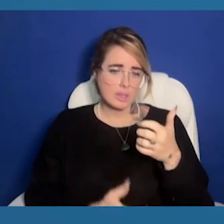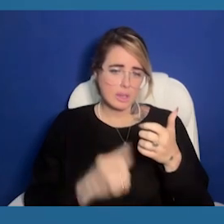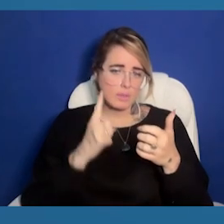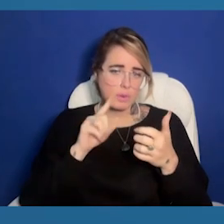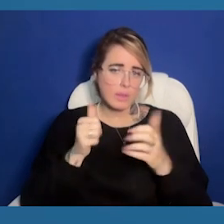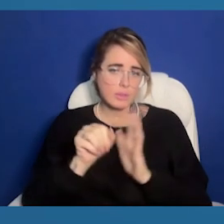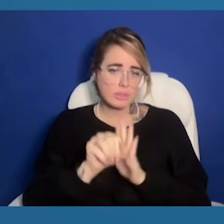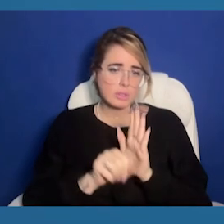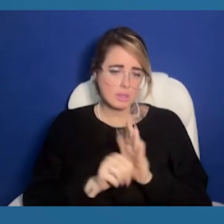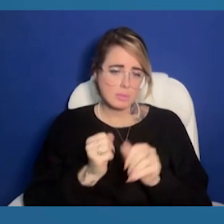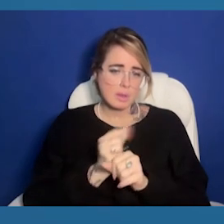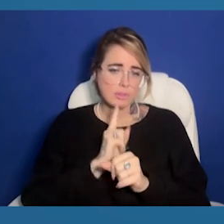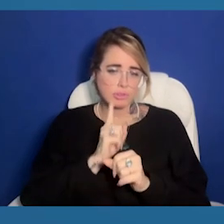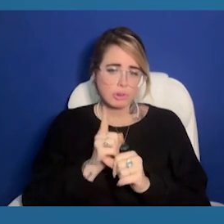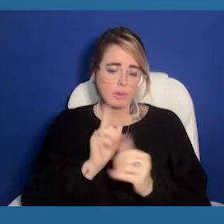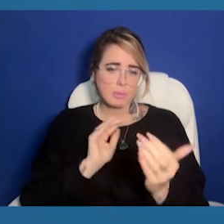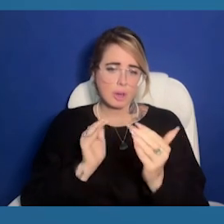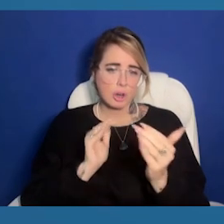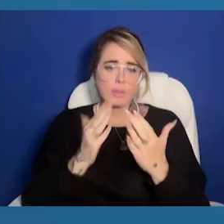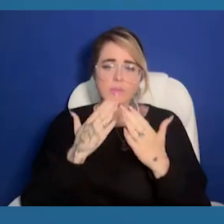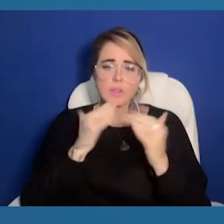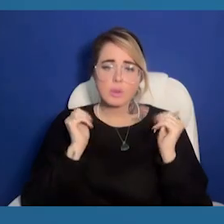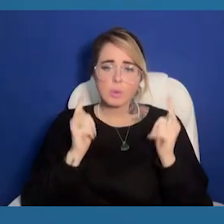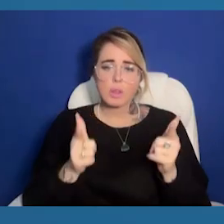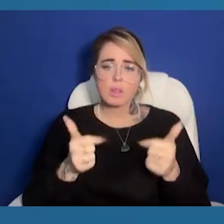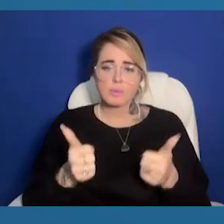we mirror that. Great. Thanks, everybody. Thank you.